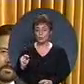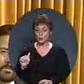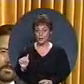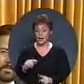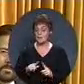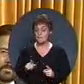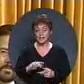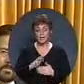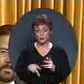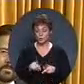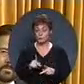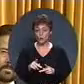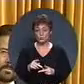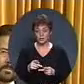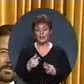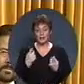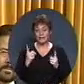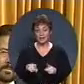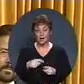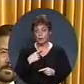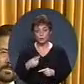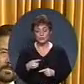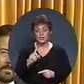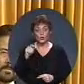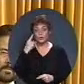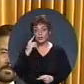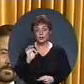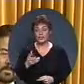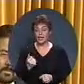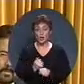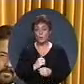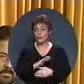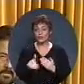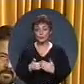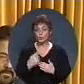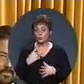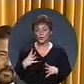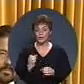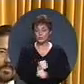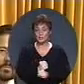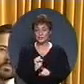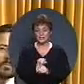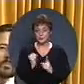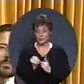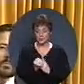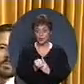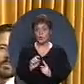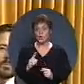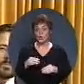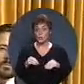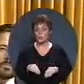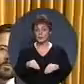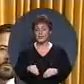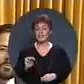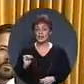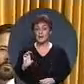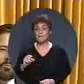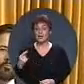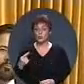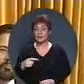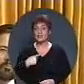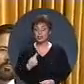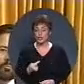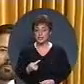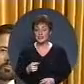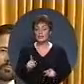situation. That's true. Mr. Speaker, Premier McGuinty said so. Carl Walsh of the Association of Provincial Officers